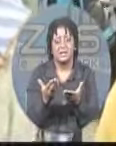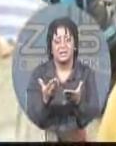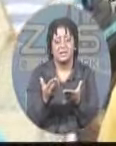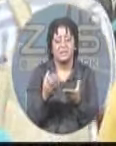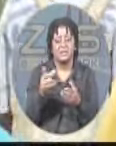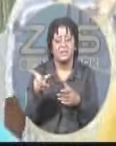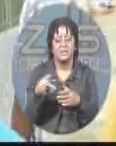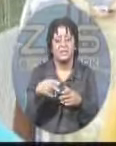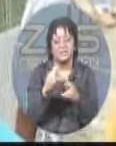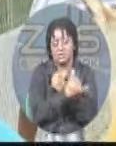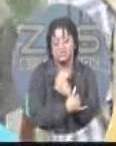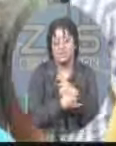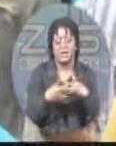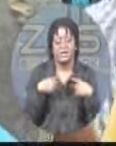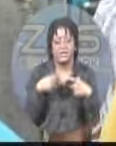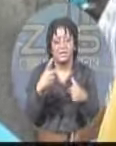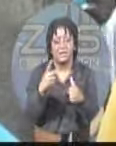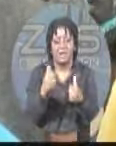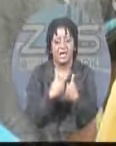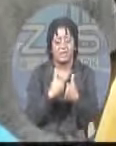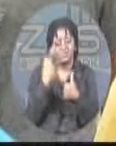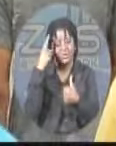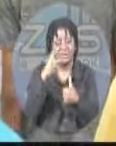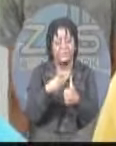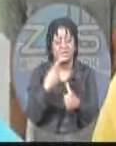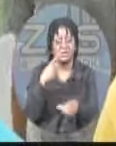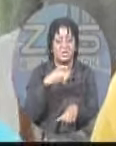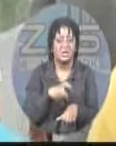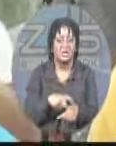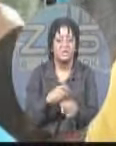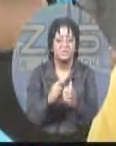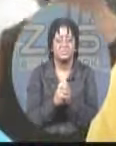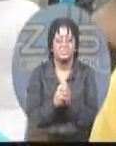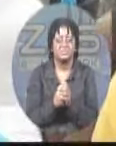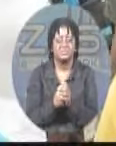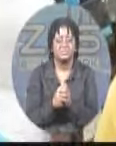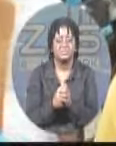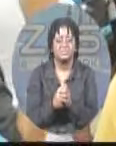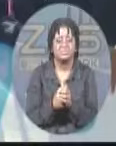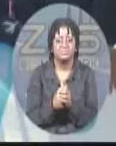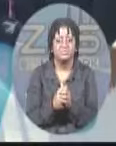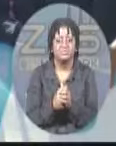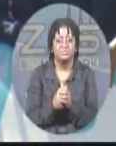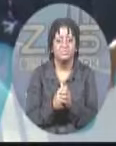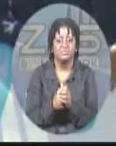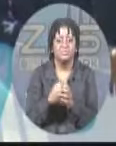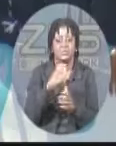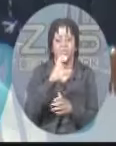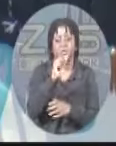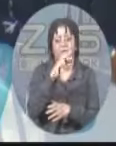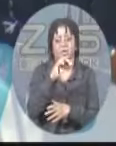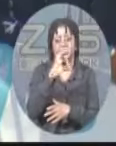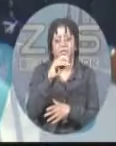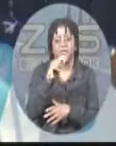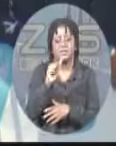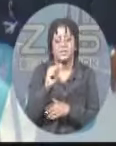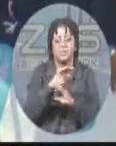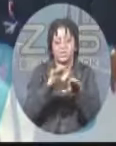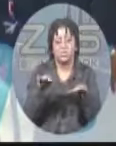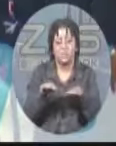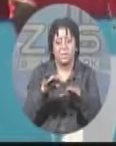first time. ZNS Total Sports, the only channel bringing you it from Curacao. Back to you in the Bahamas. The Regatta Swimming Championships